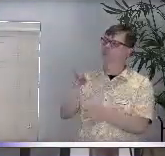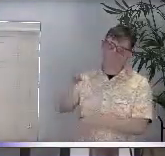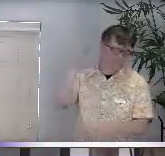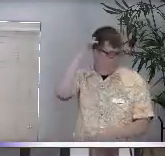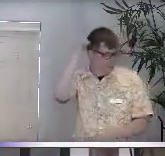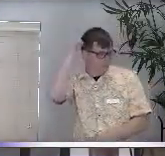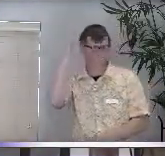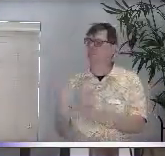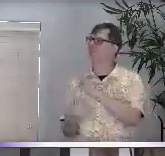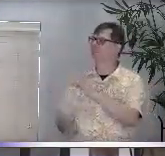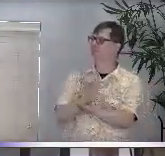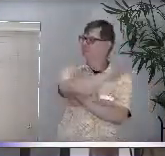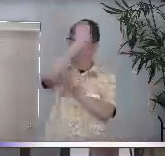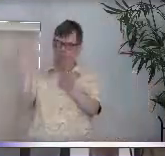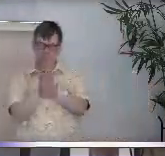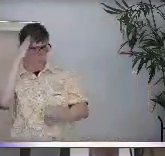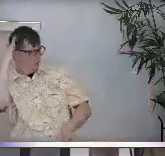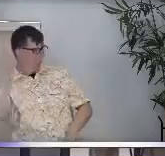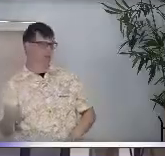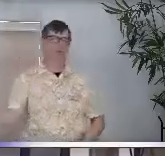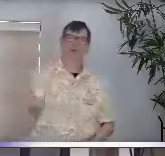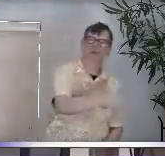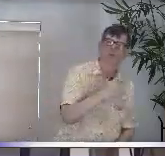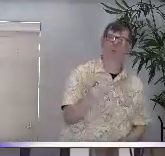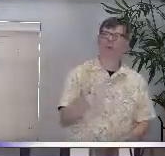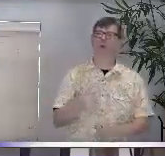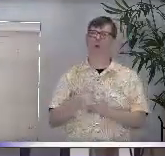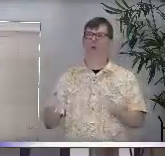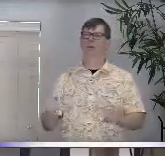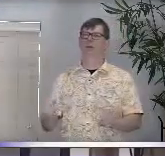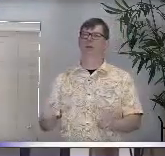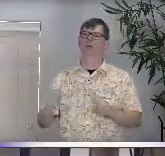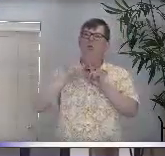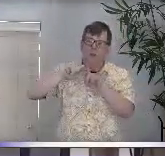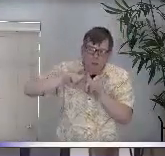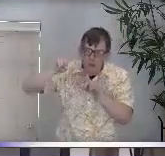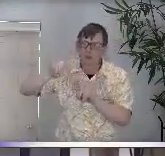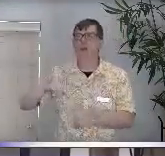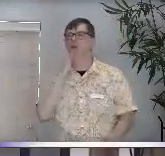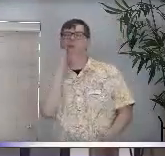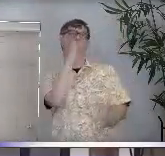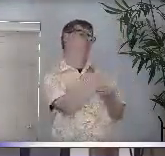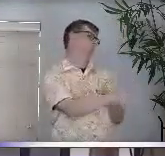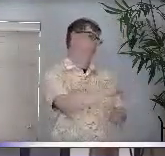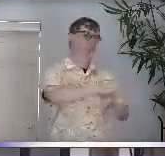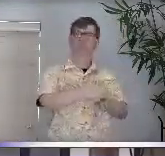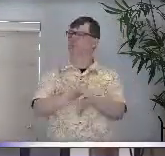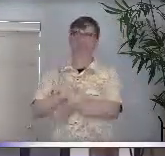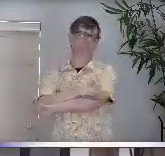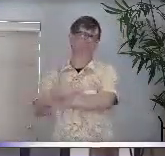in this crooked thought and we have the discordant thought of the lie because our truth, our nature is not